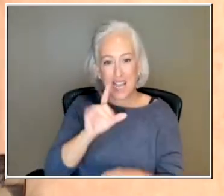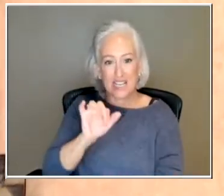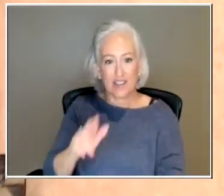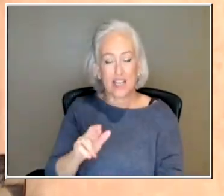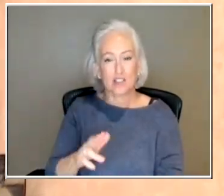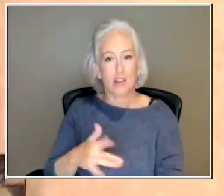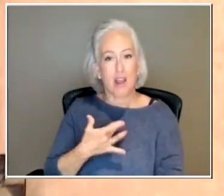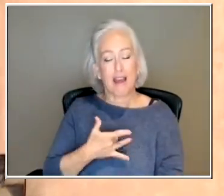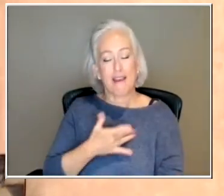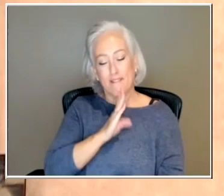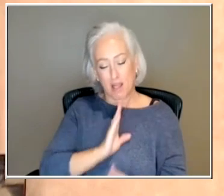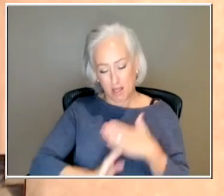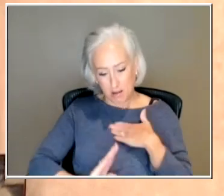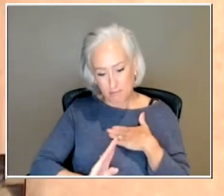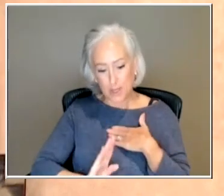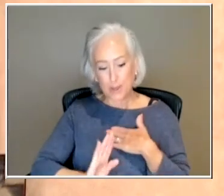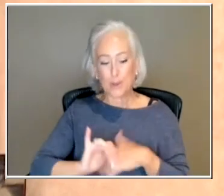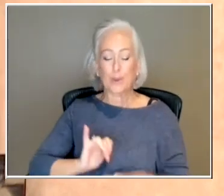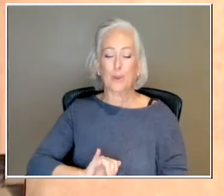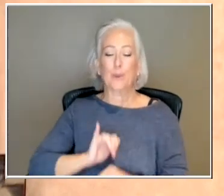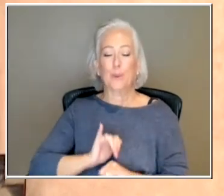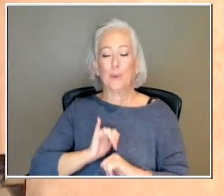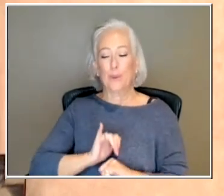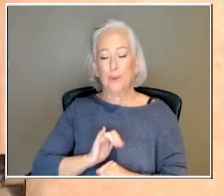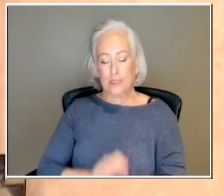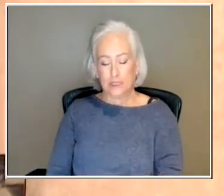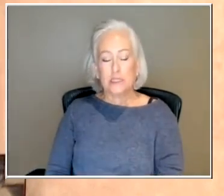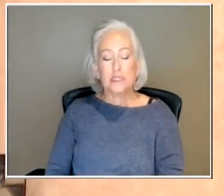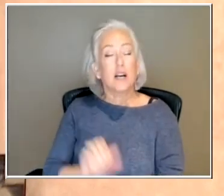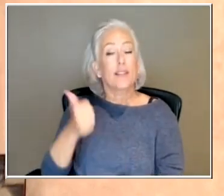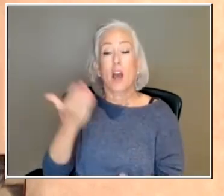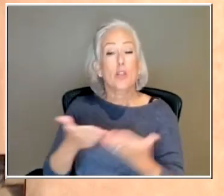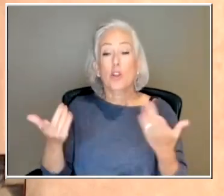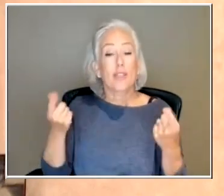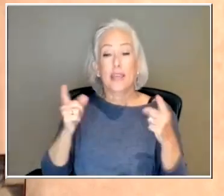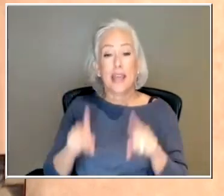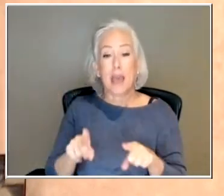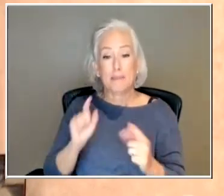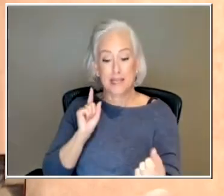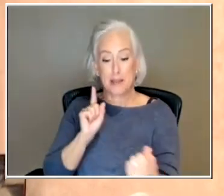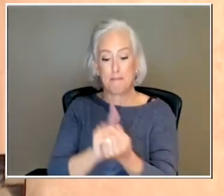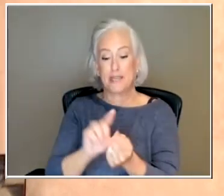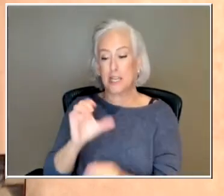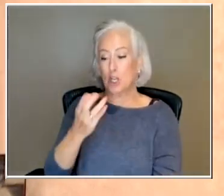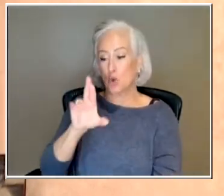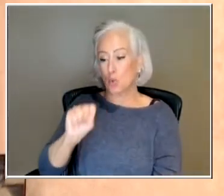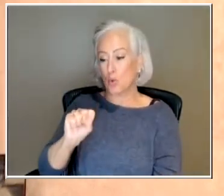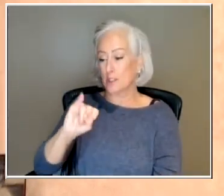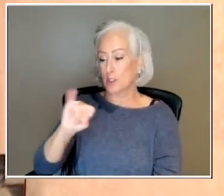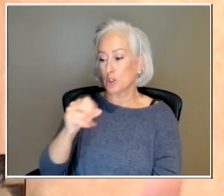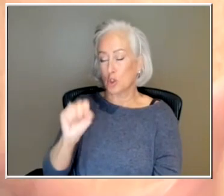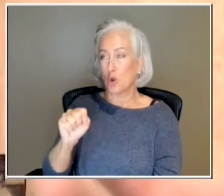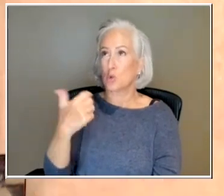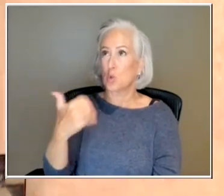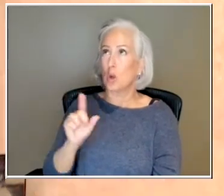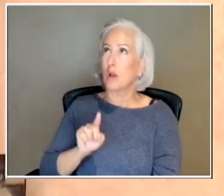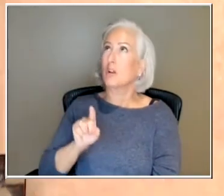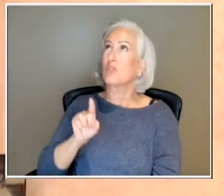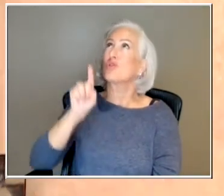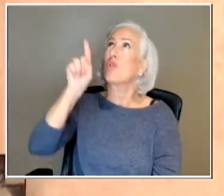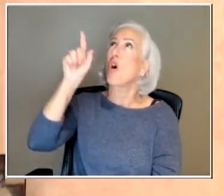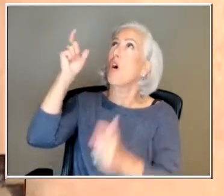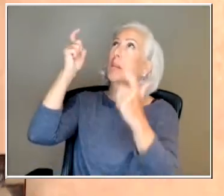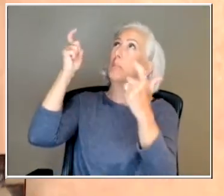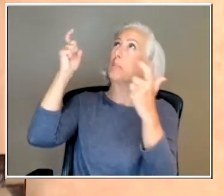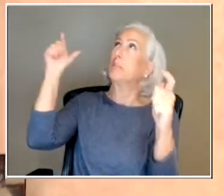there. The other thing that I happened to be out there in that whole process, meeting Chris Jones, what a big individual he is, and how loud it